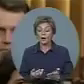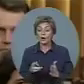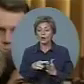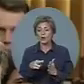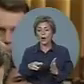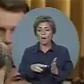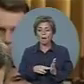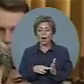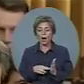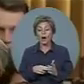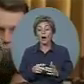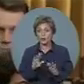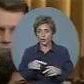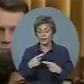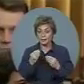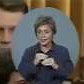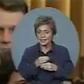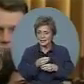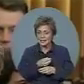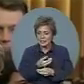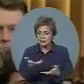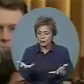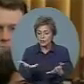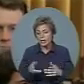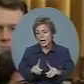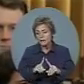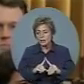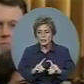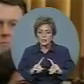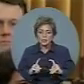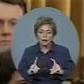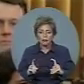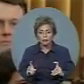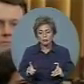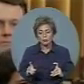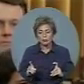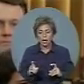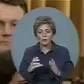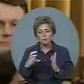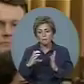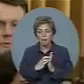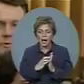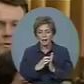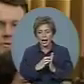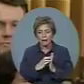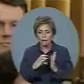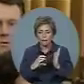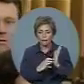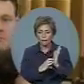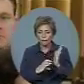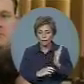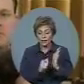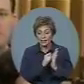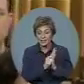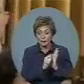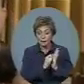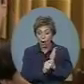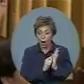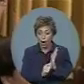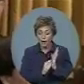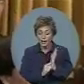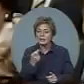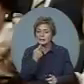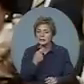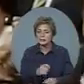Who among the Prime Minister, the Minister of Defense and the Minister of Foreign Affairs saw the report, and above all, who ordered